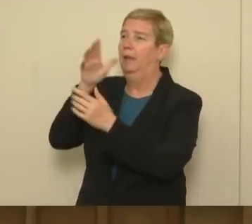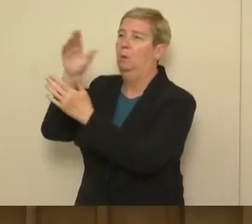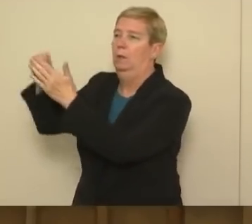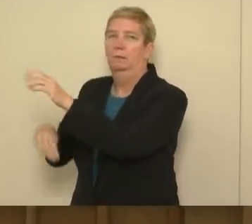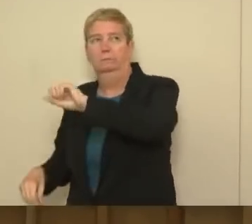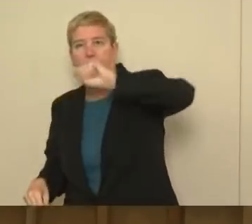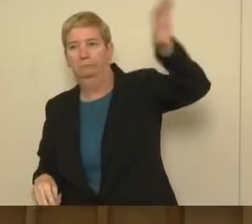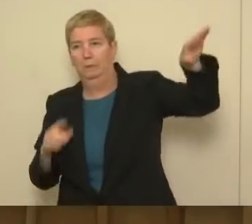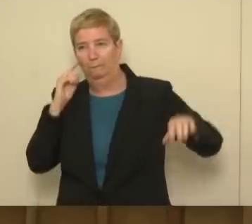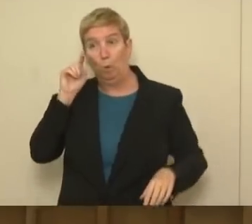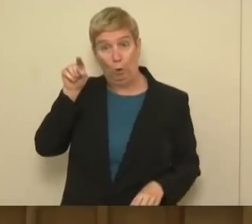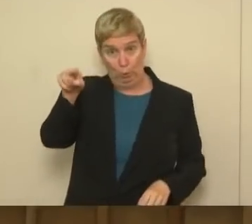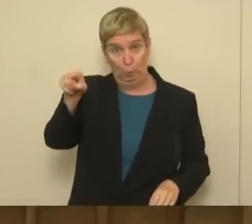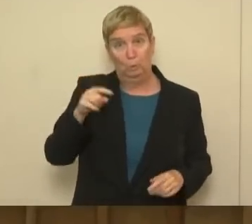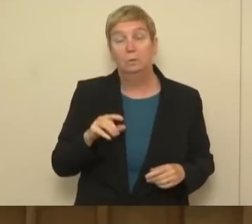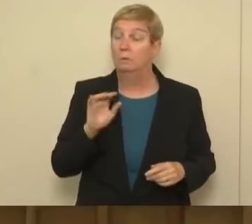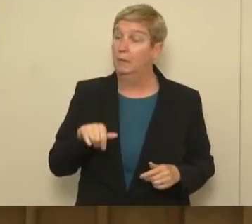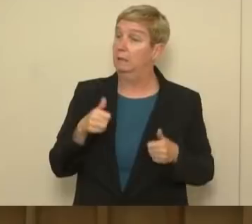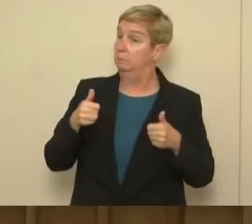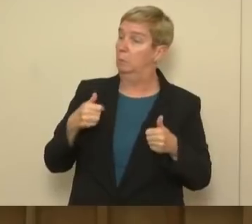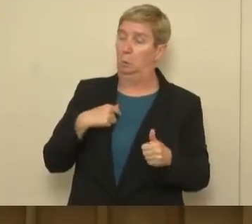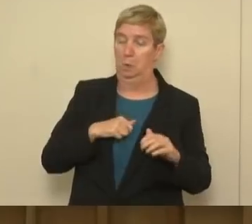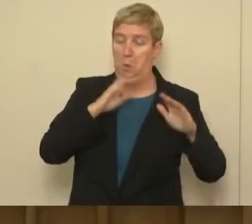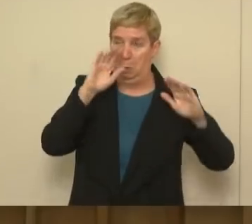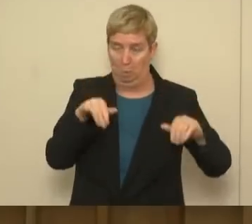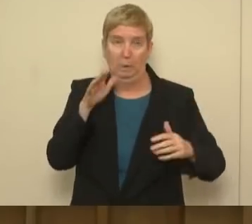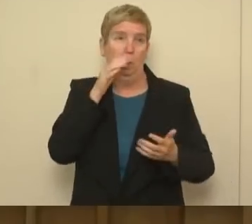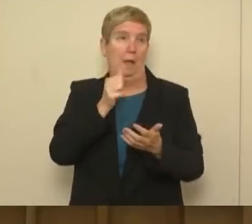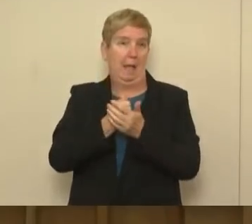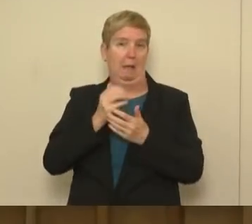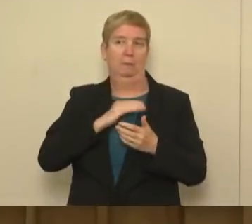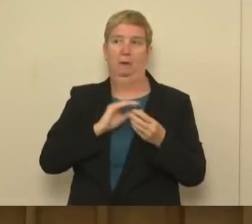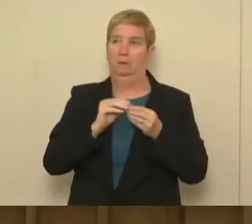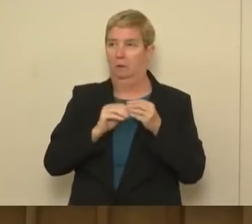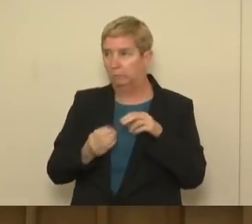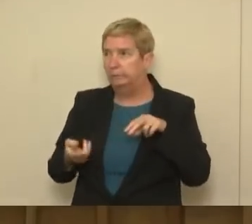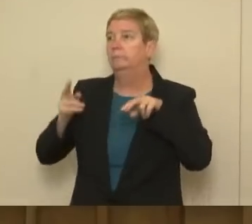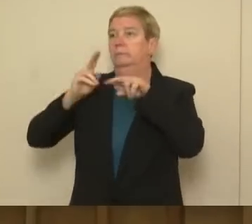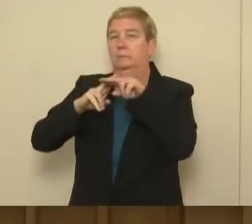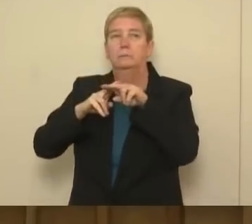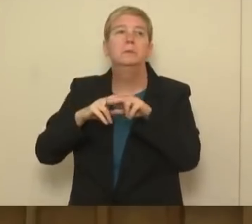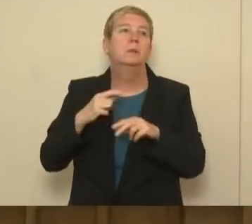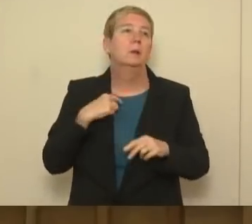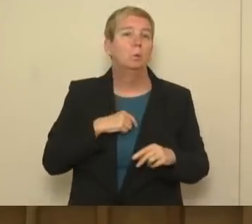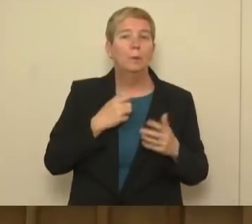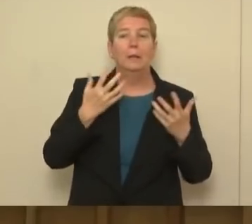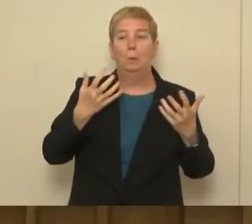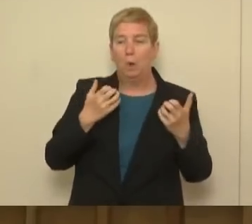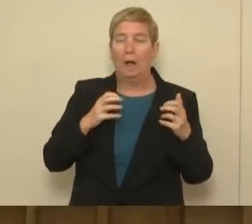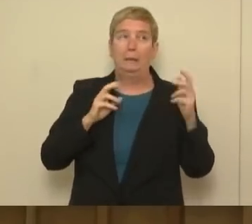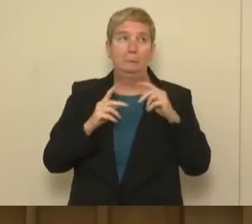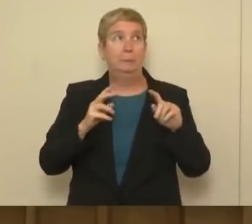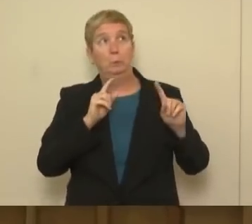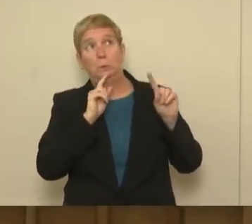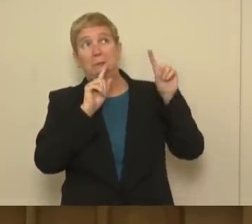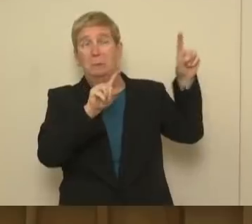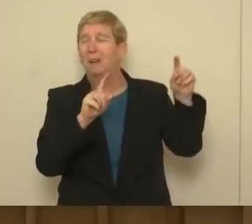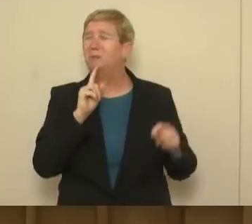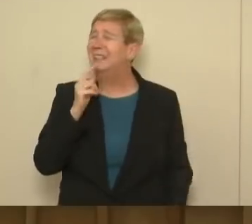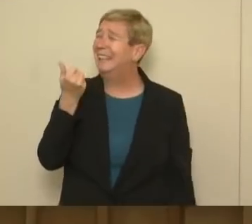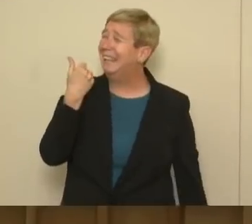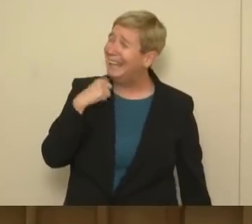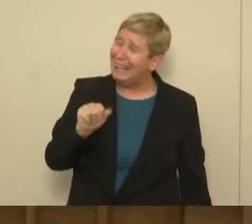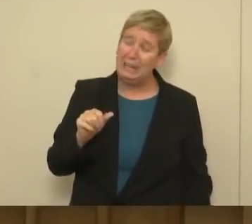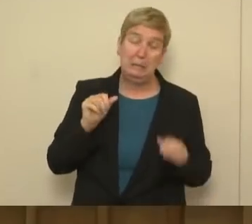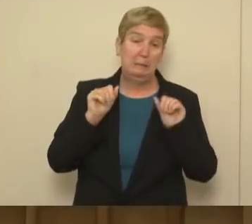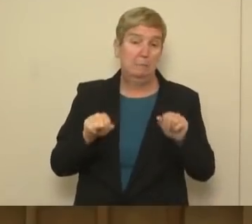that we hope to show results, as you point out. We are looking for self-response in any way possible. And